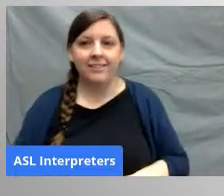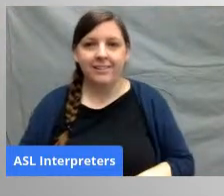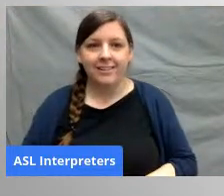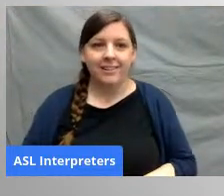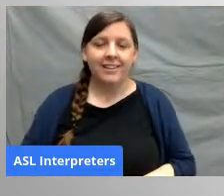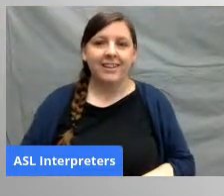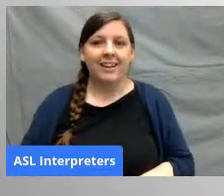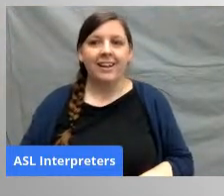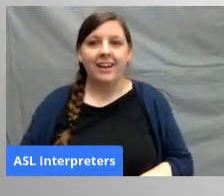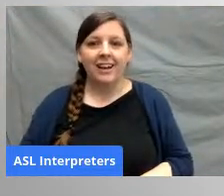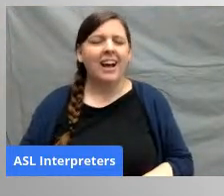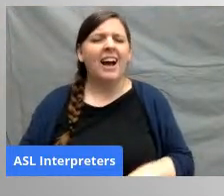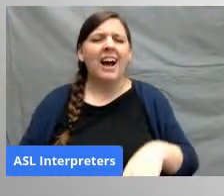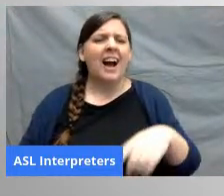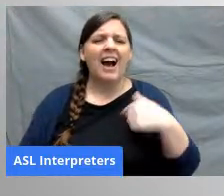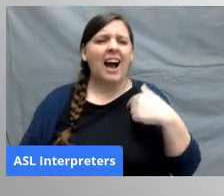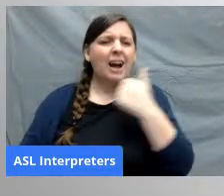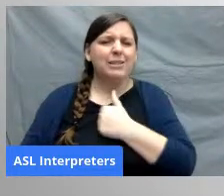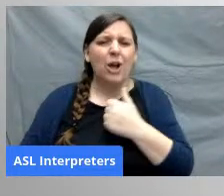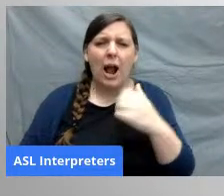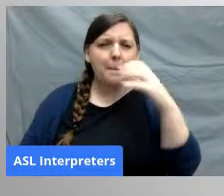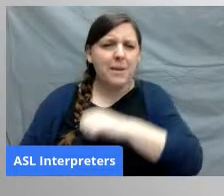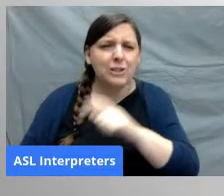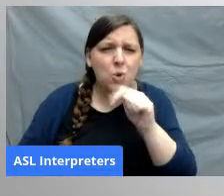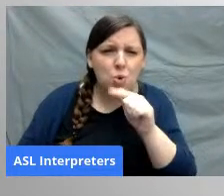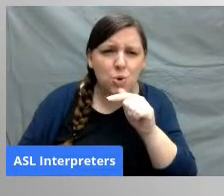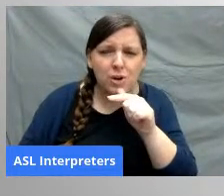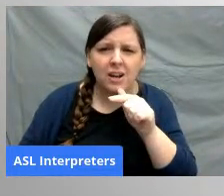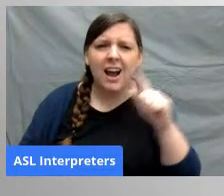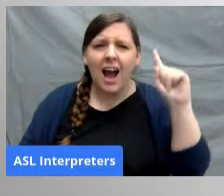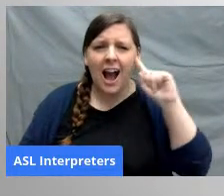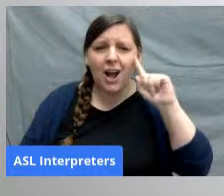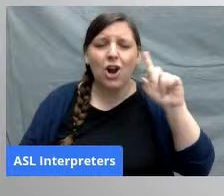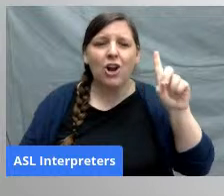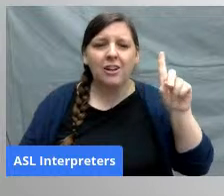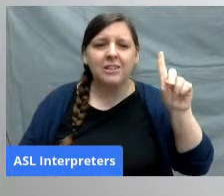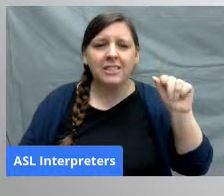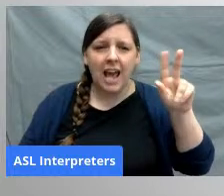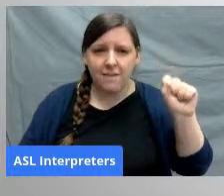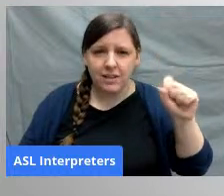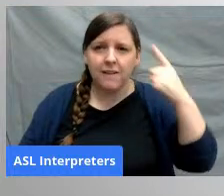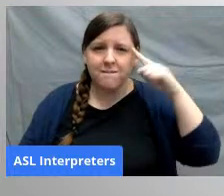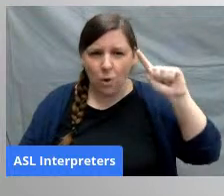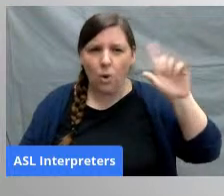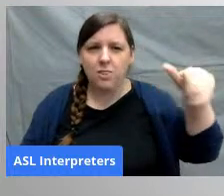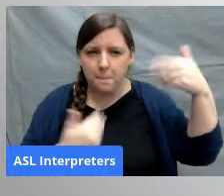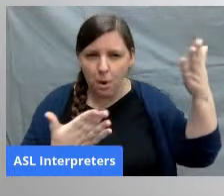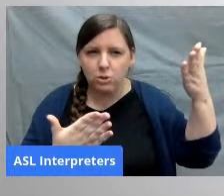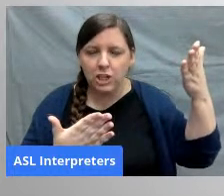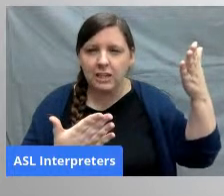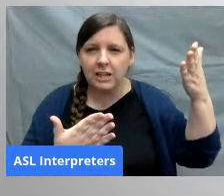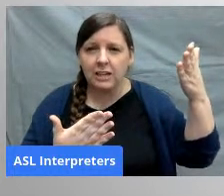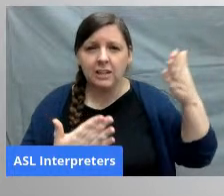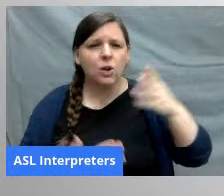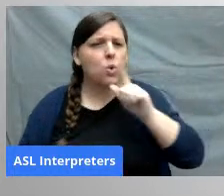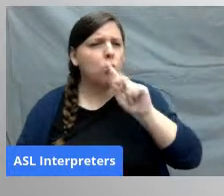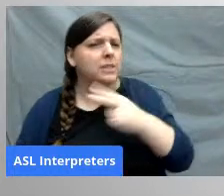Okay, I'm sorry. Who was that? Okay, I heard Ms. Davis for the motion. Is that on the